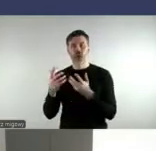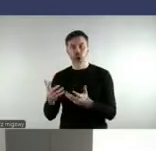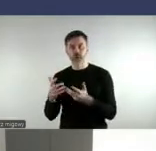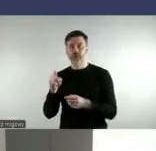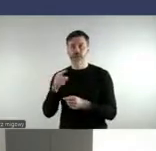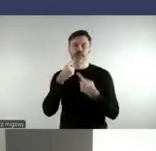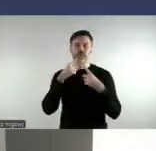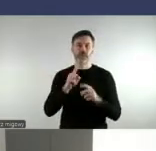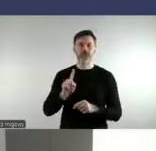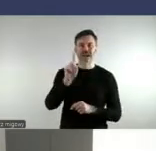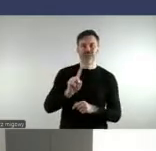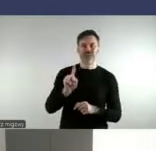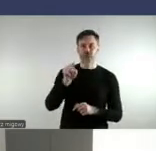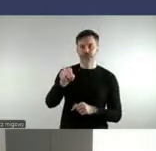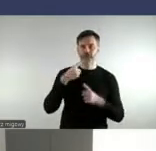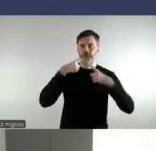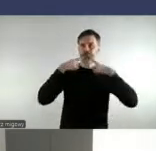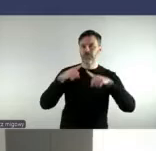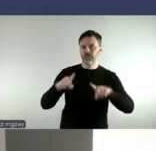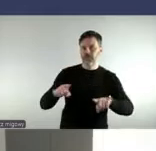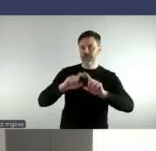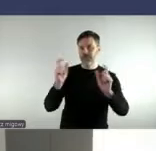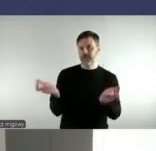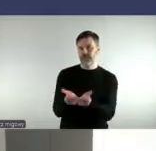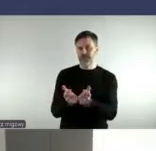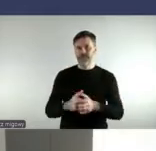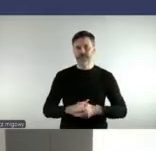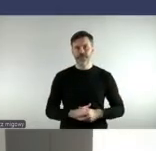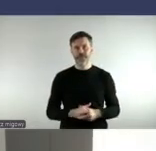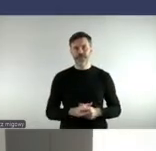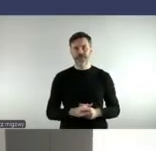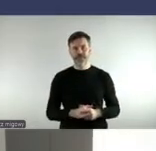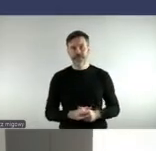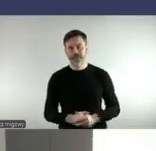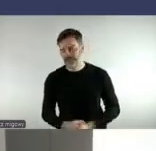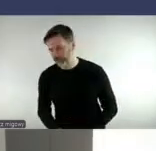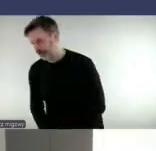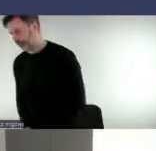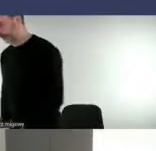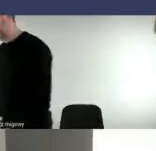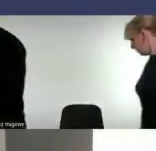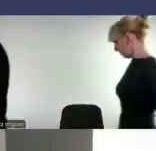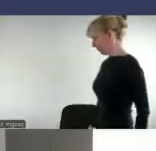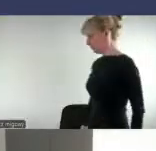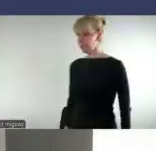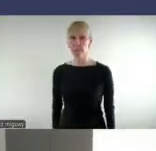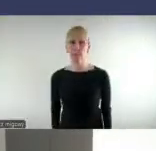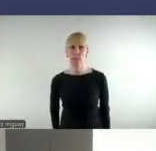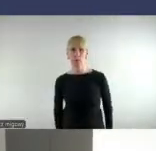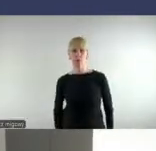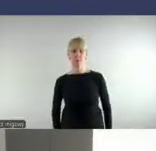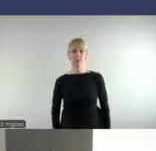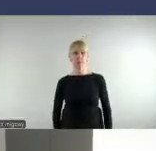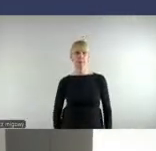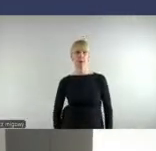the resources and forces of the state firefighting service, which is also beyond the scope of